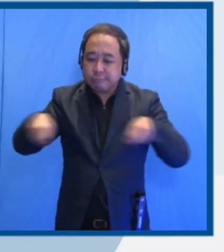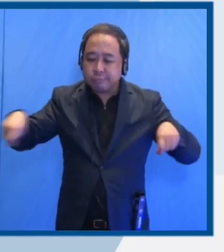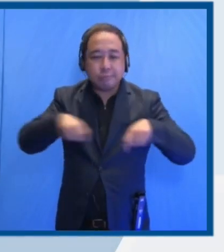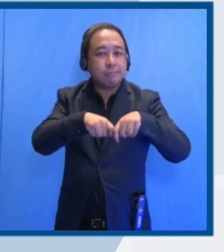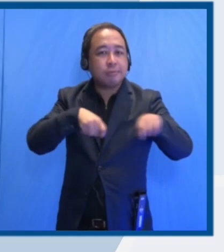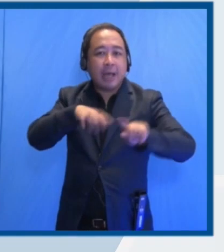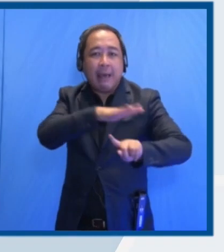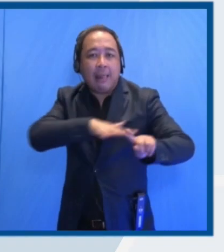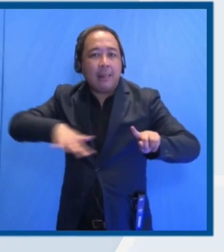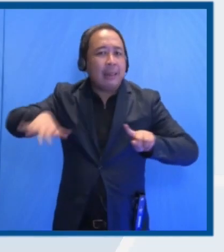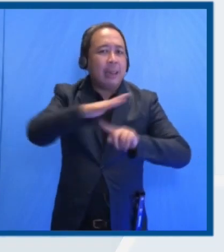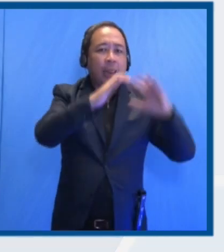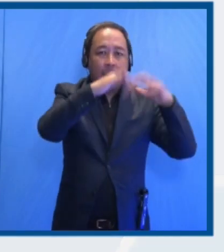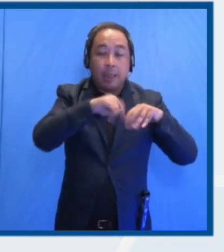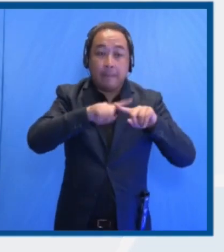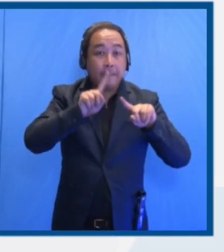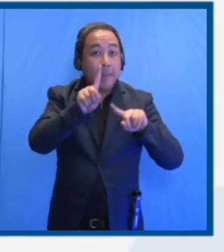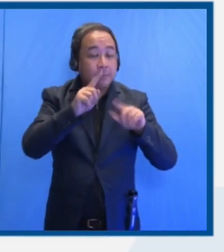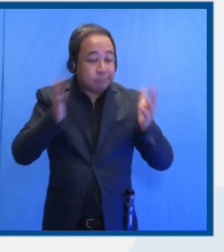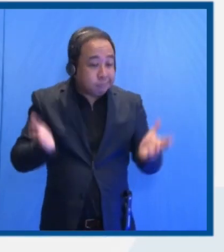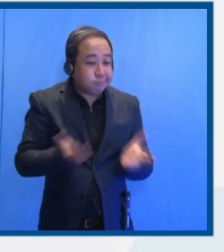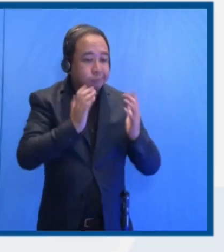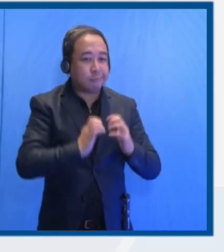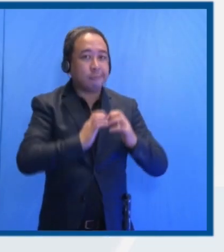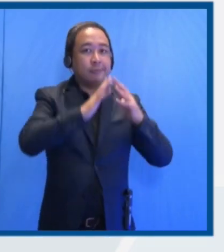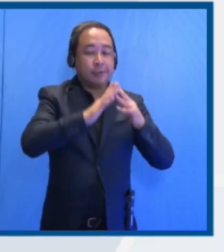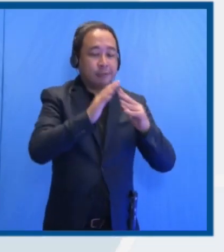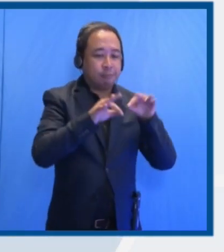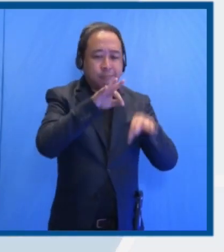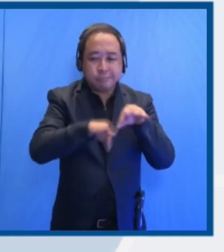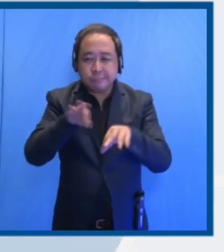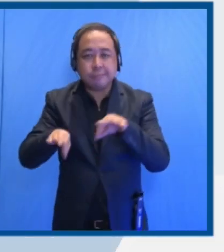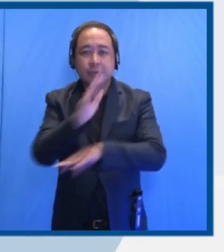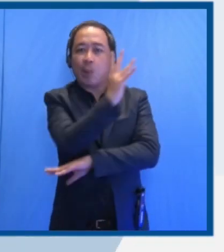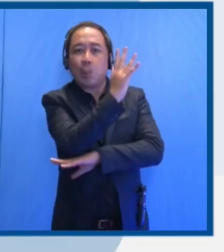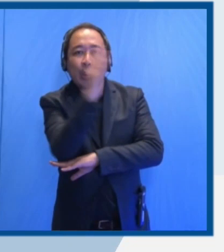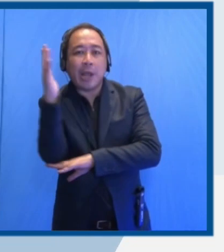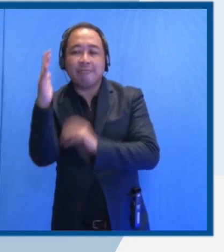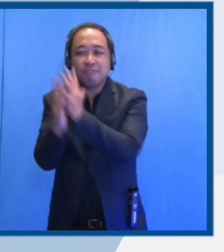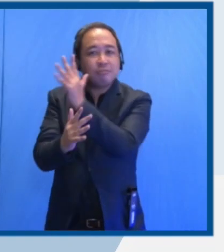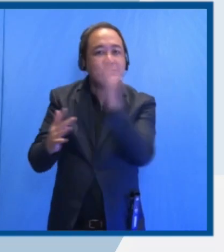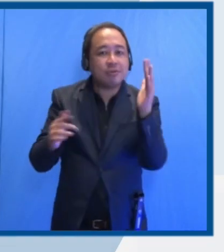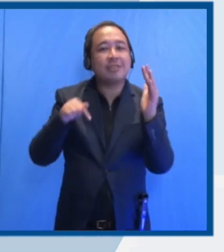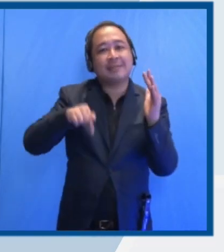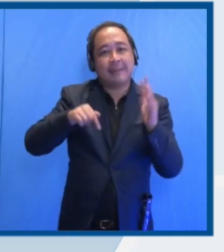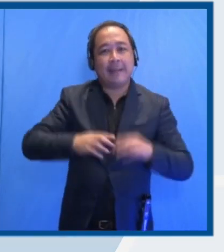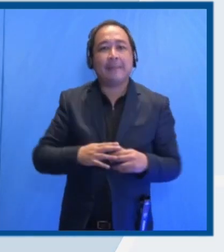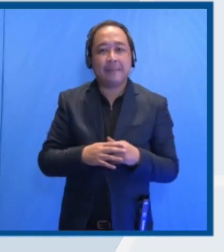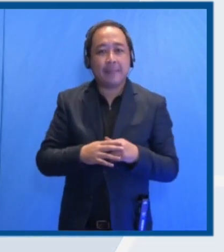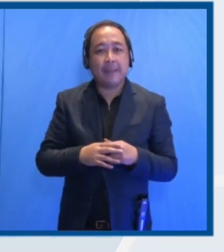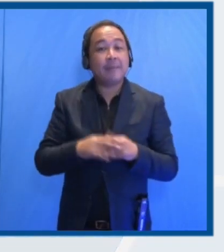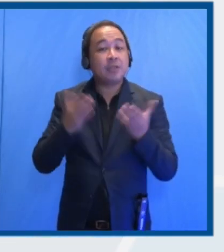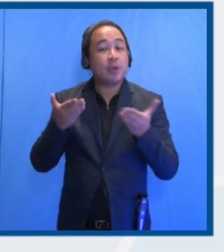land, trees for restoration of degraded lands and ecosystems in the Sahel. Join me